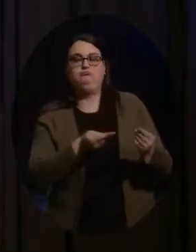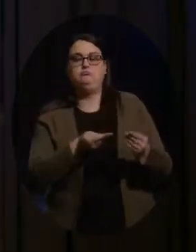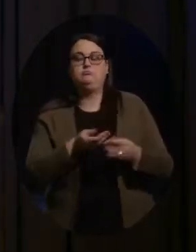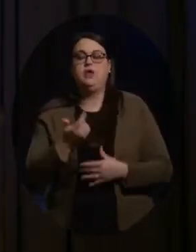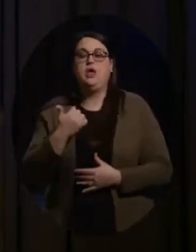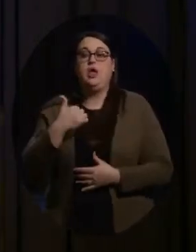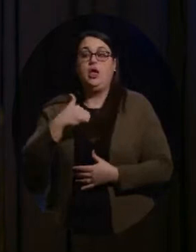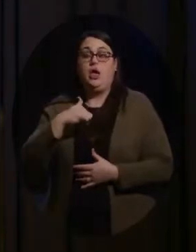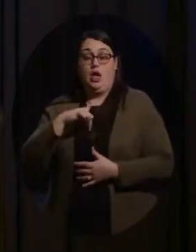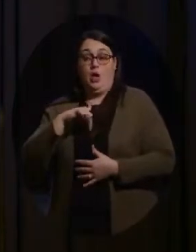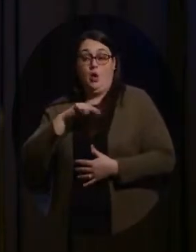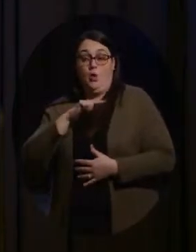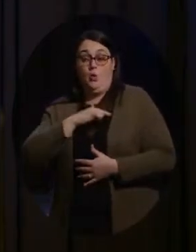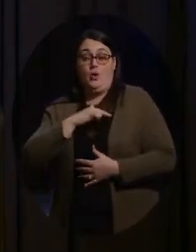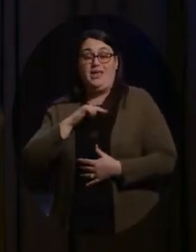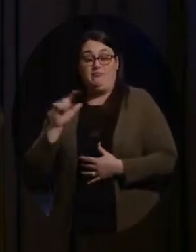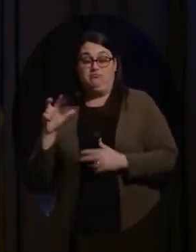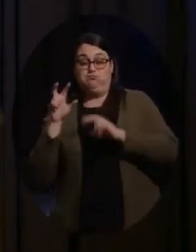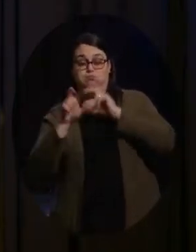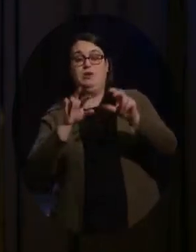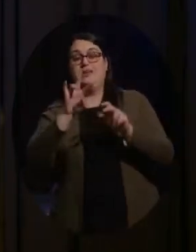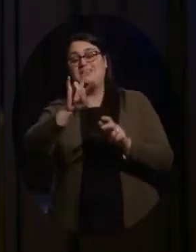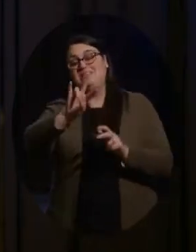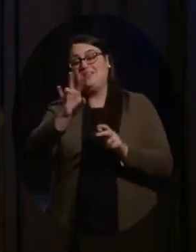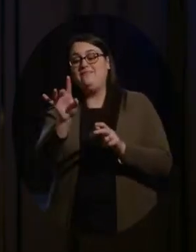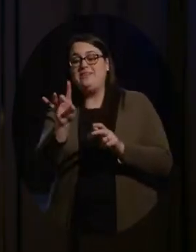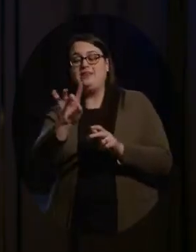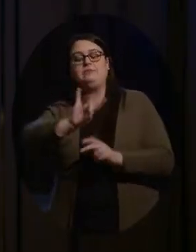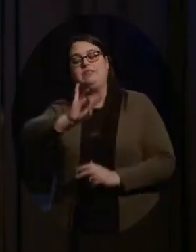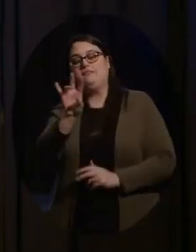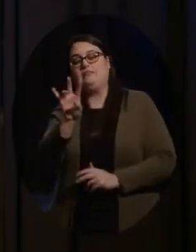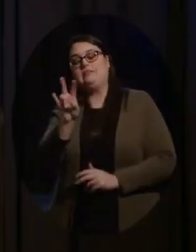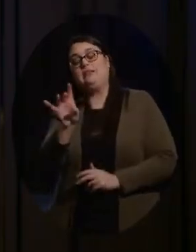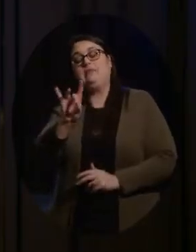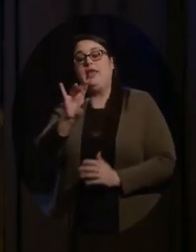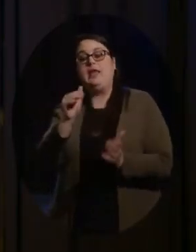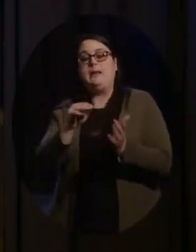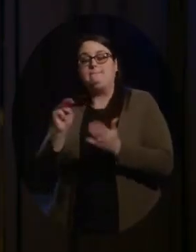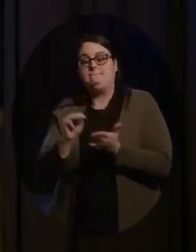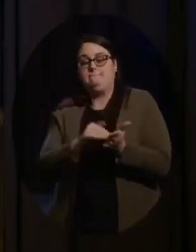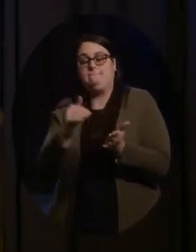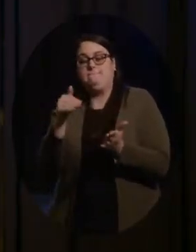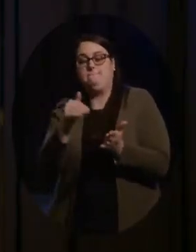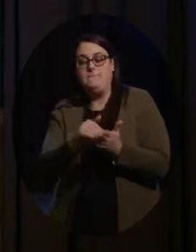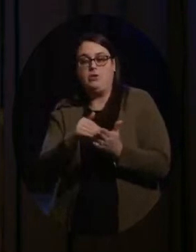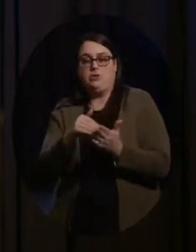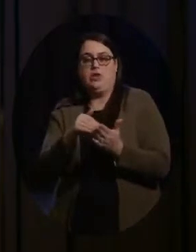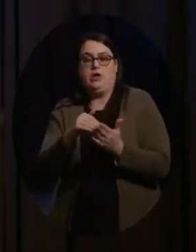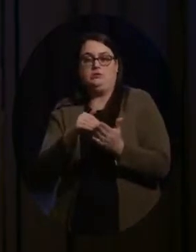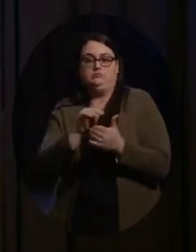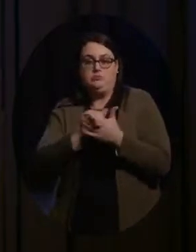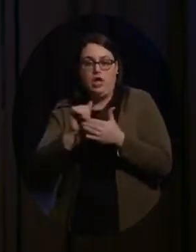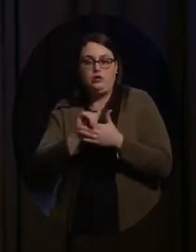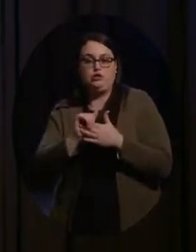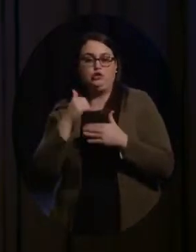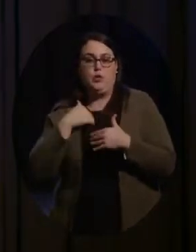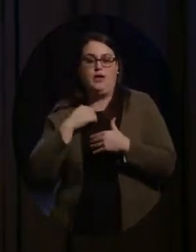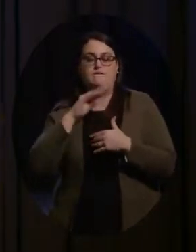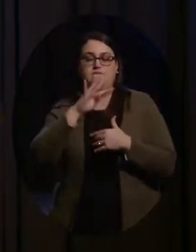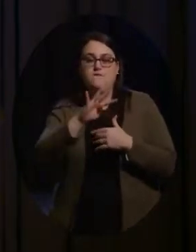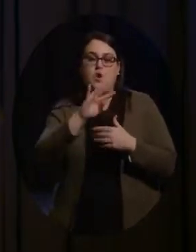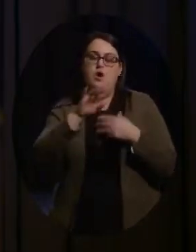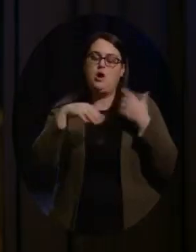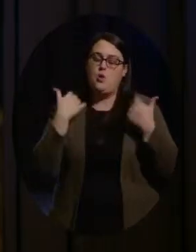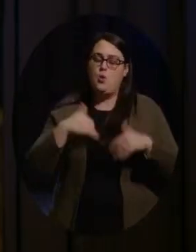We are investing $78 million of our American Rescue Plan Act funds to create 4 world-class community centers. And